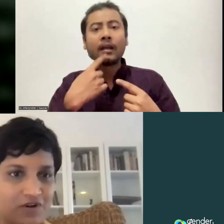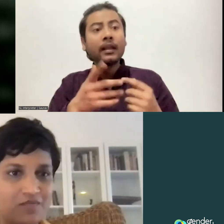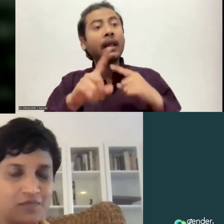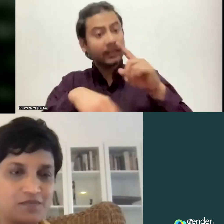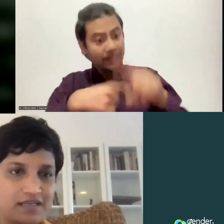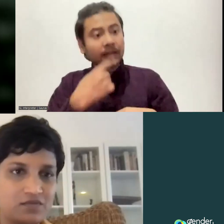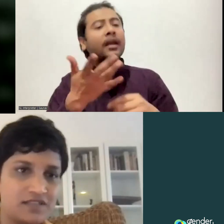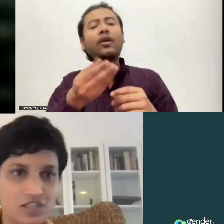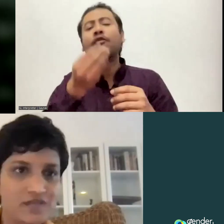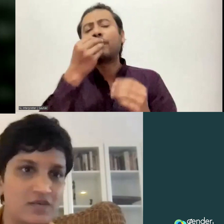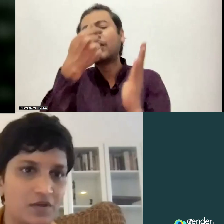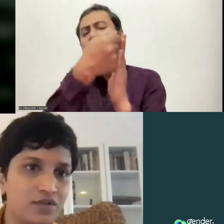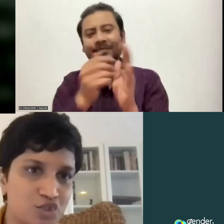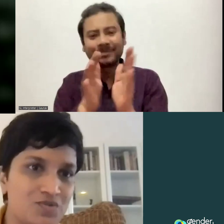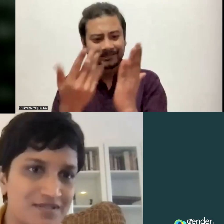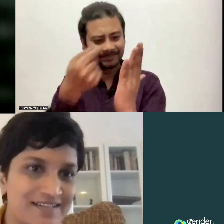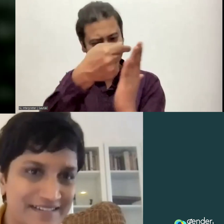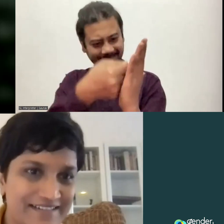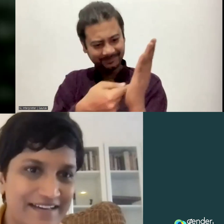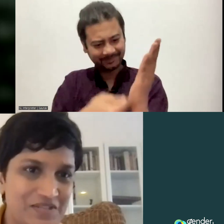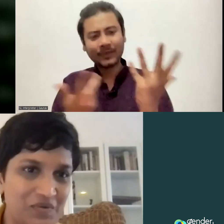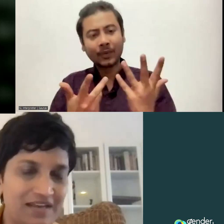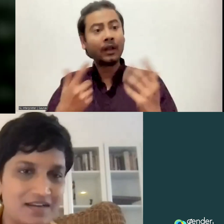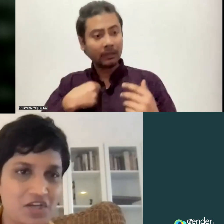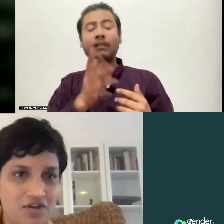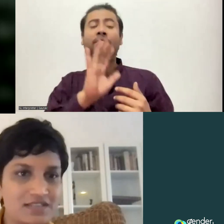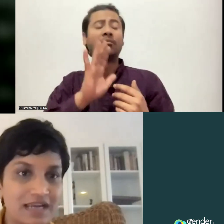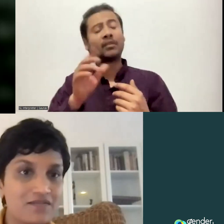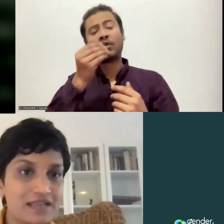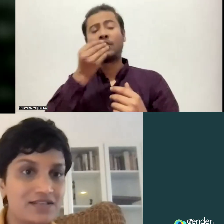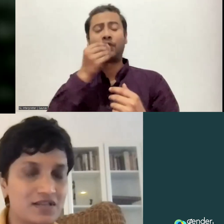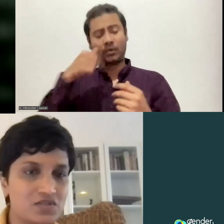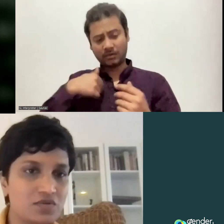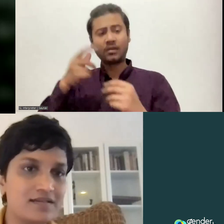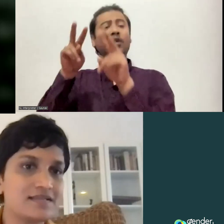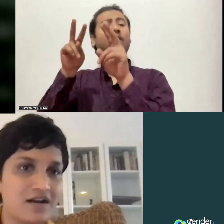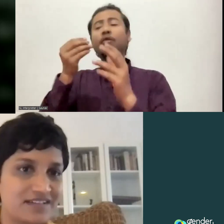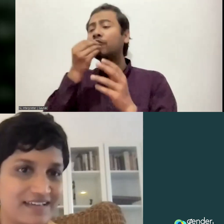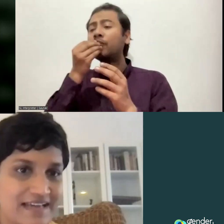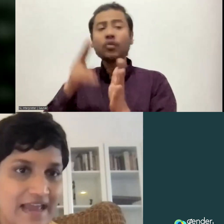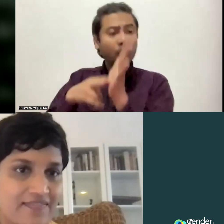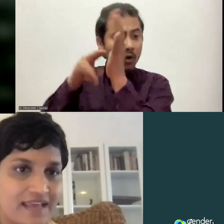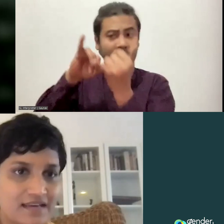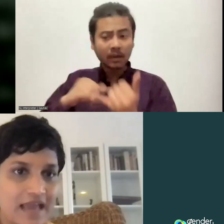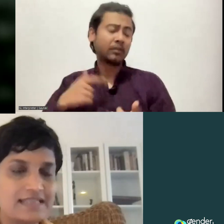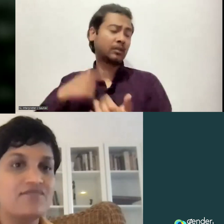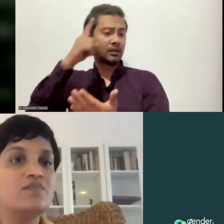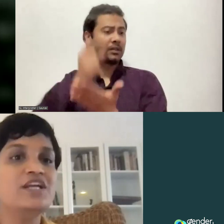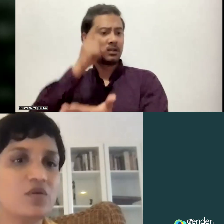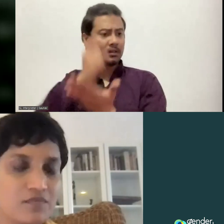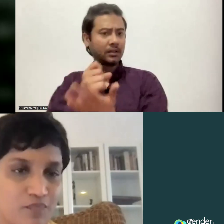come from the perspective of this is the cuisine we're going to choose, right? So that curiosity kind of leads us to that discovery. And then